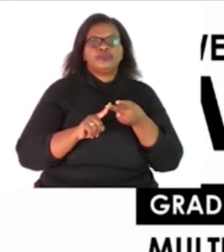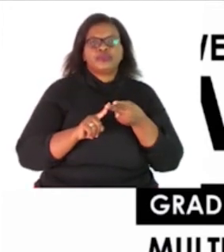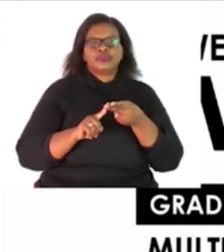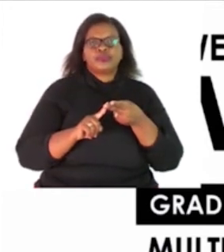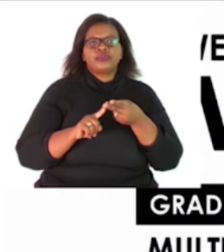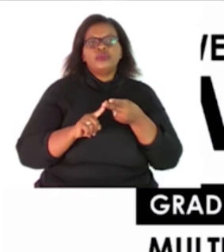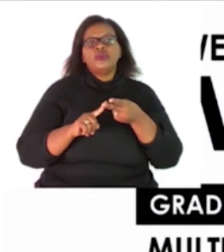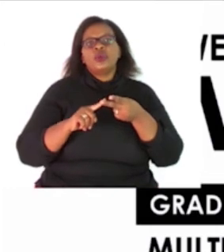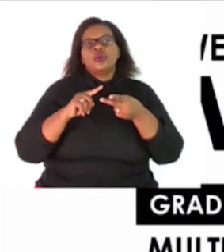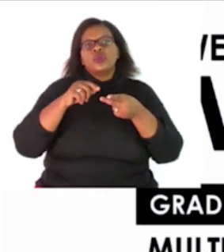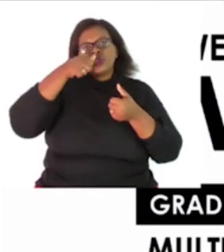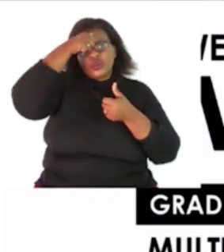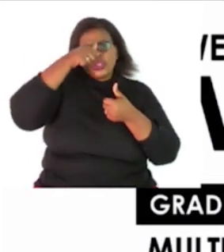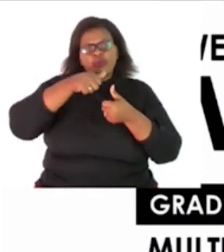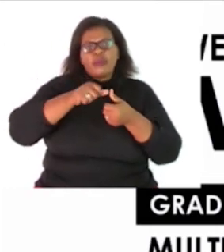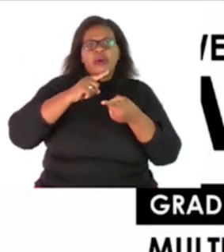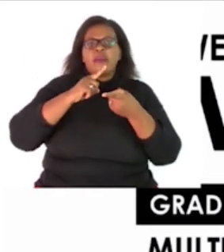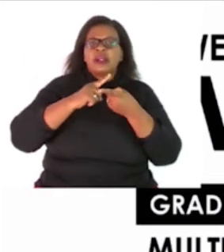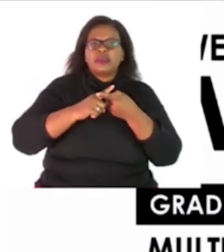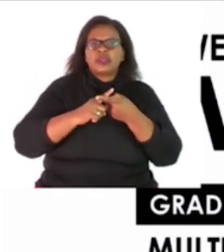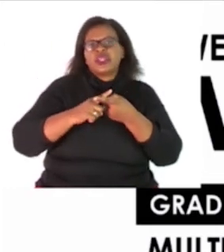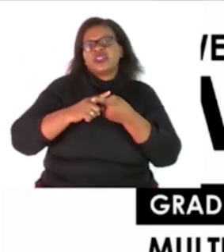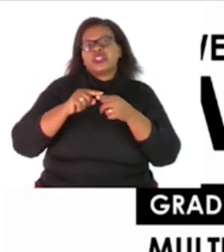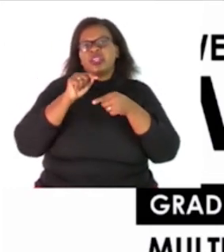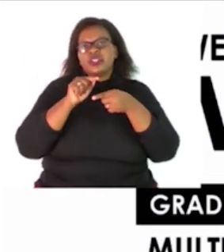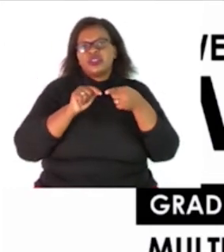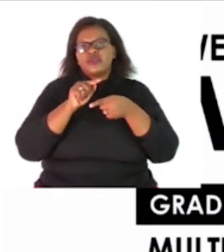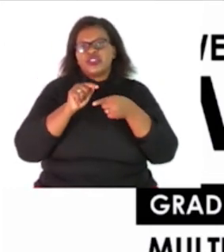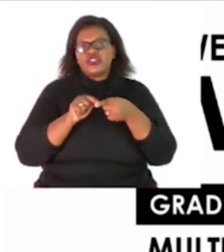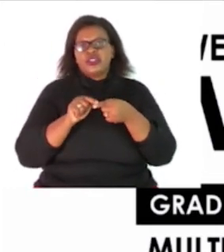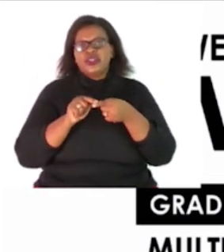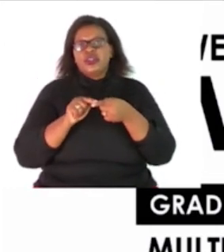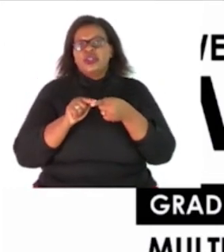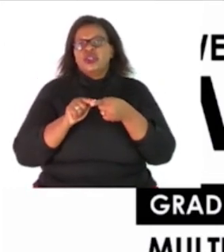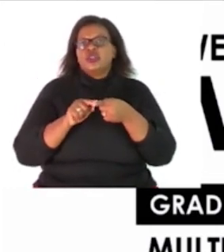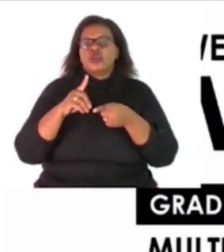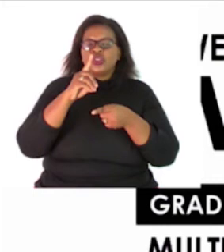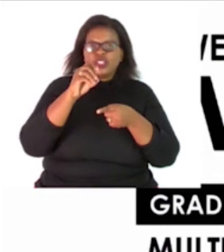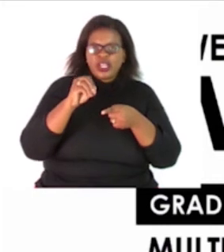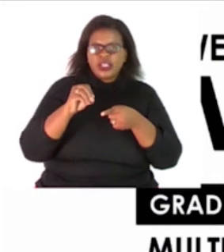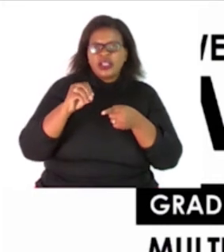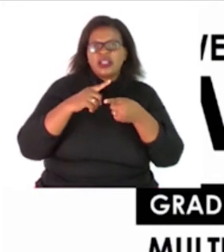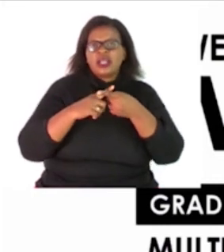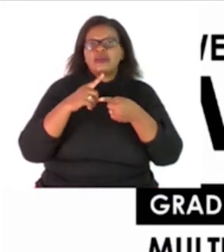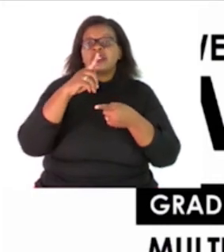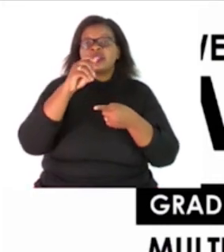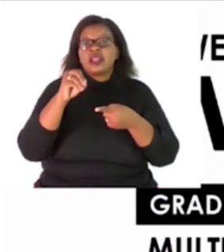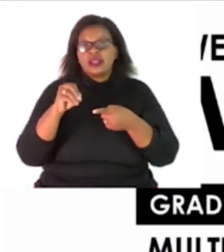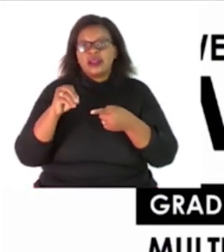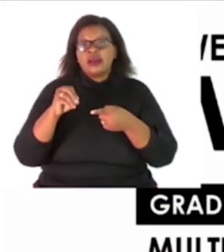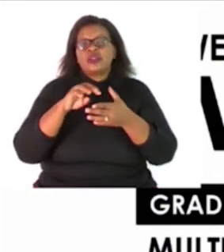should recall multiplication and division, facts of the 10 times 10 multiplication